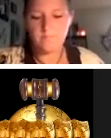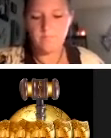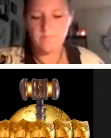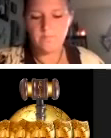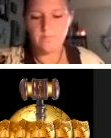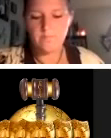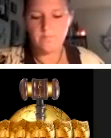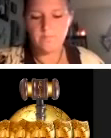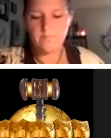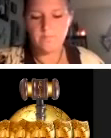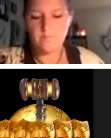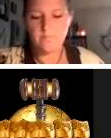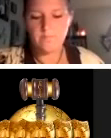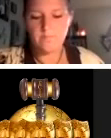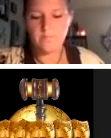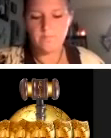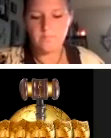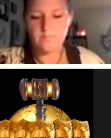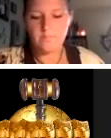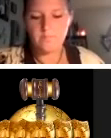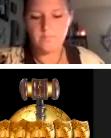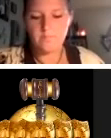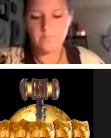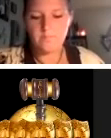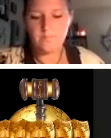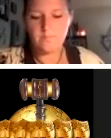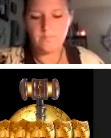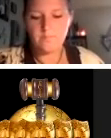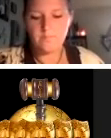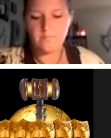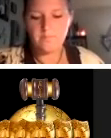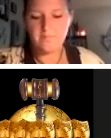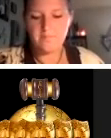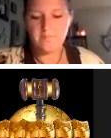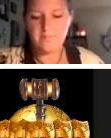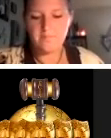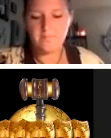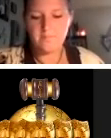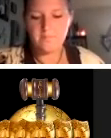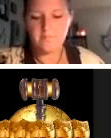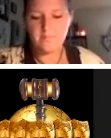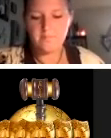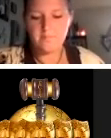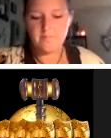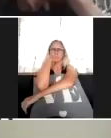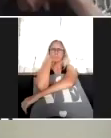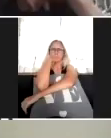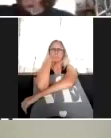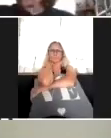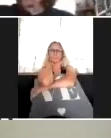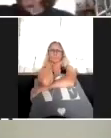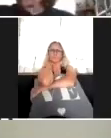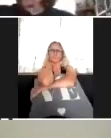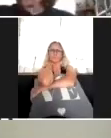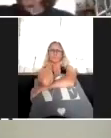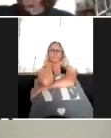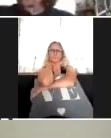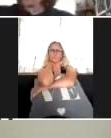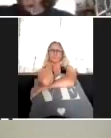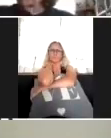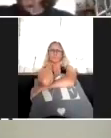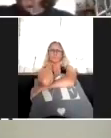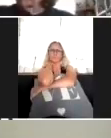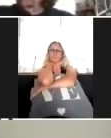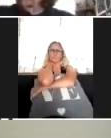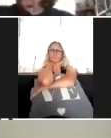going to mention that group here. We'll find out later. So what is the purpose of mankind?